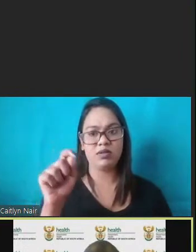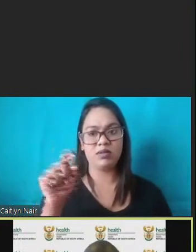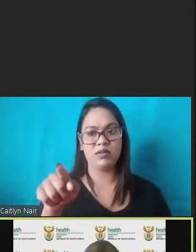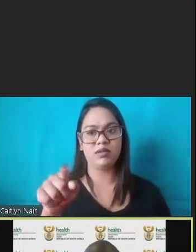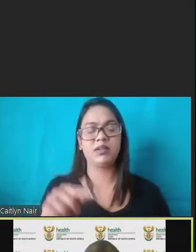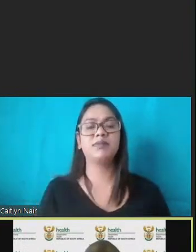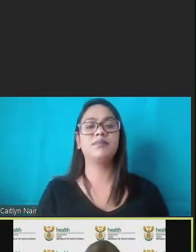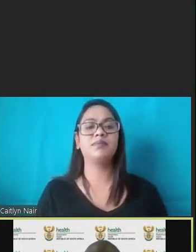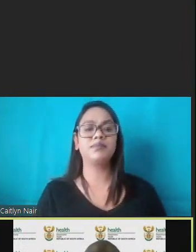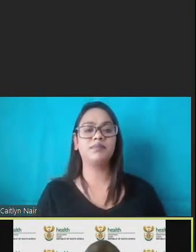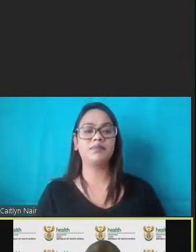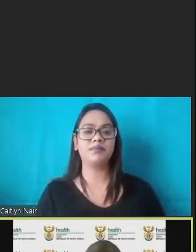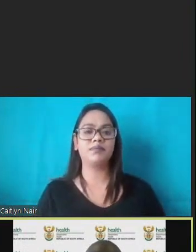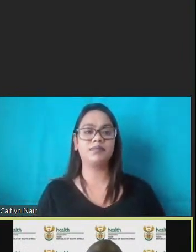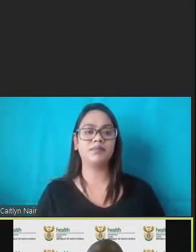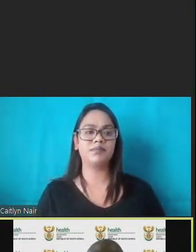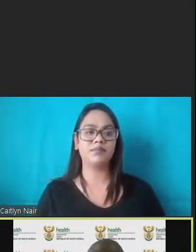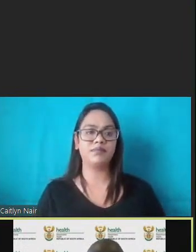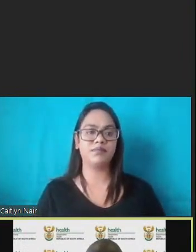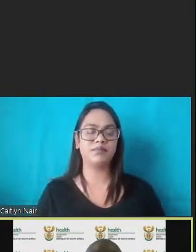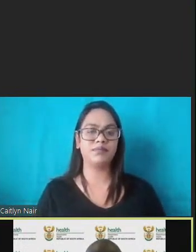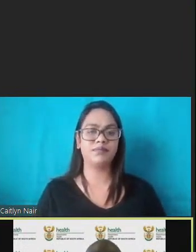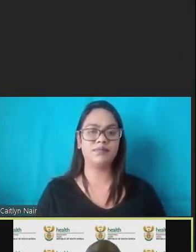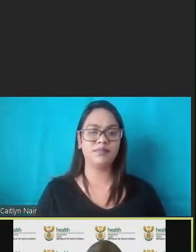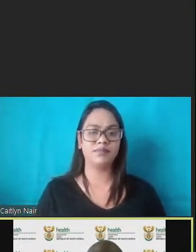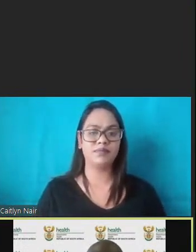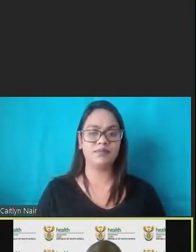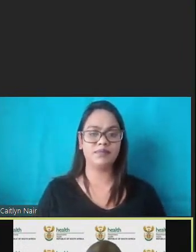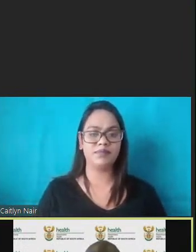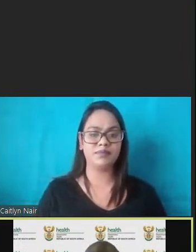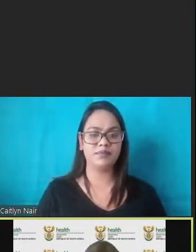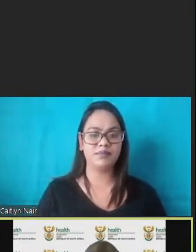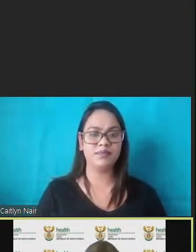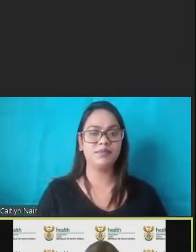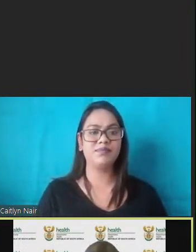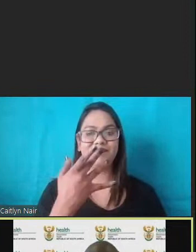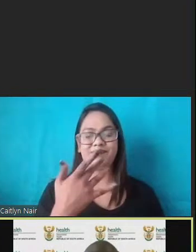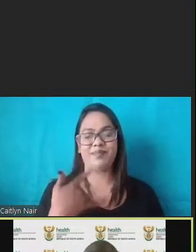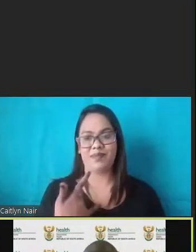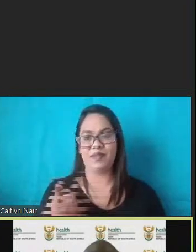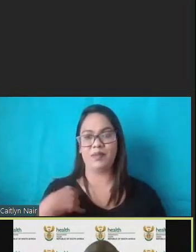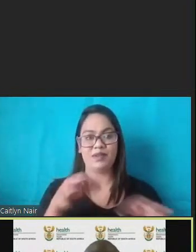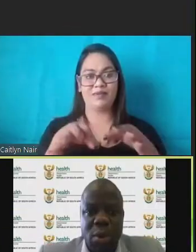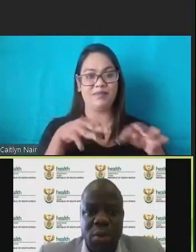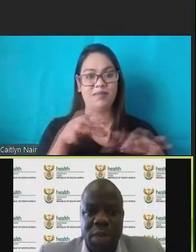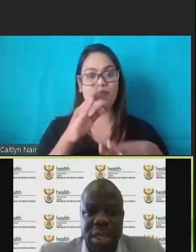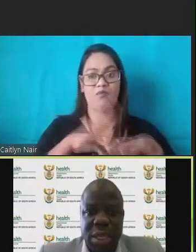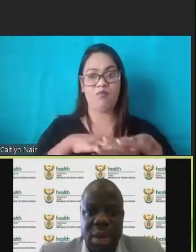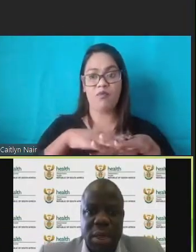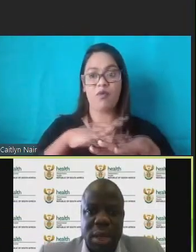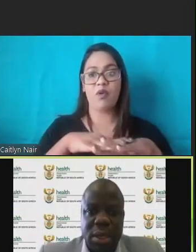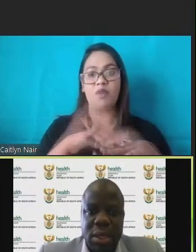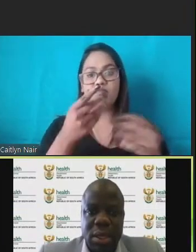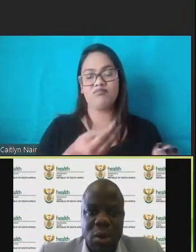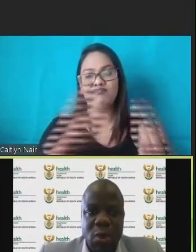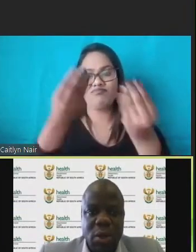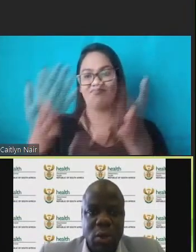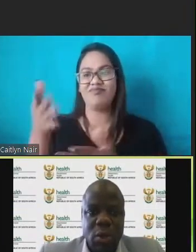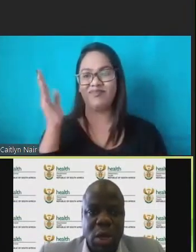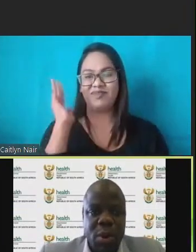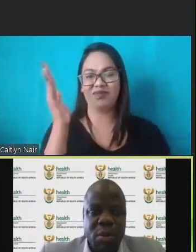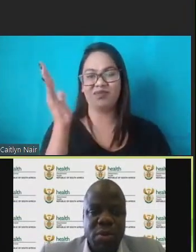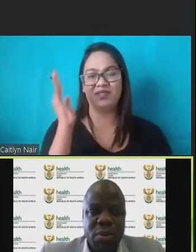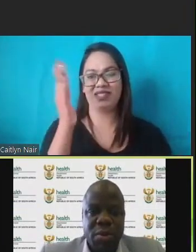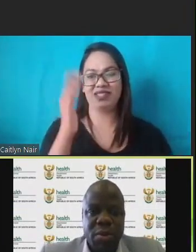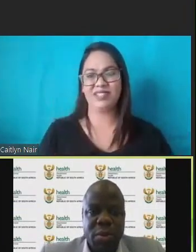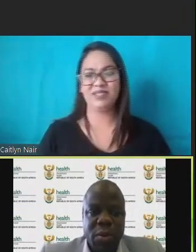make the inputs during the questions and answers as we move on. Without wasting any time, I'm going to hand over to Prof. Tim Hardcastle. Over to